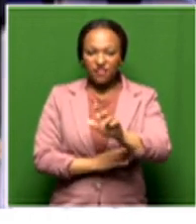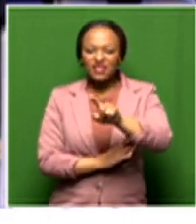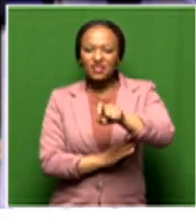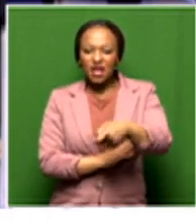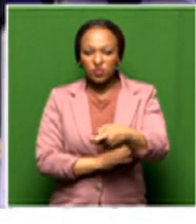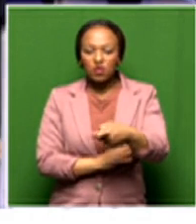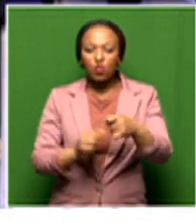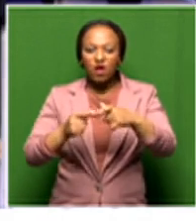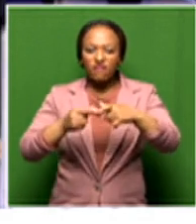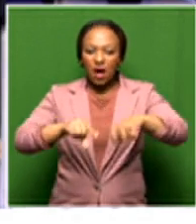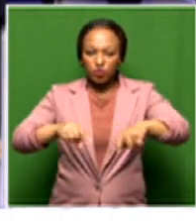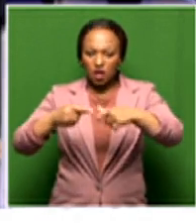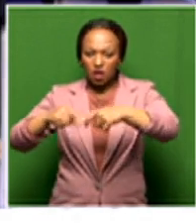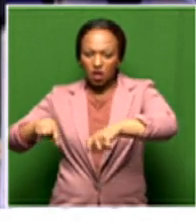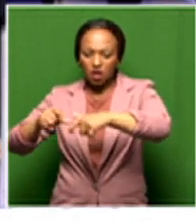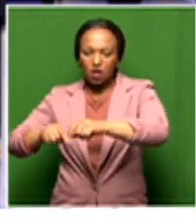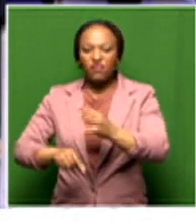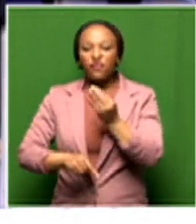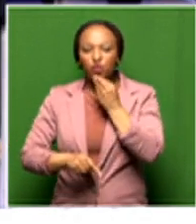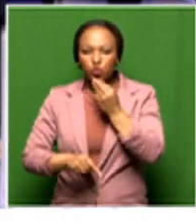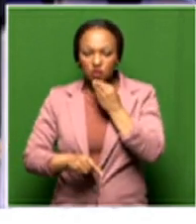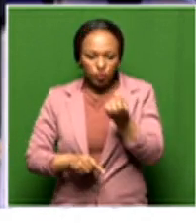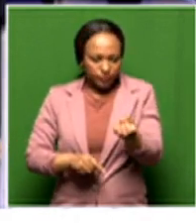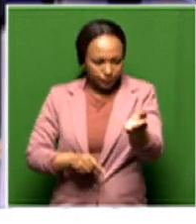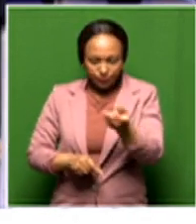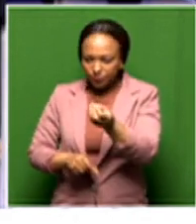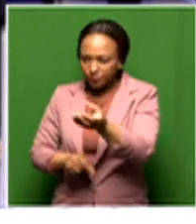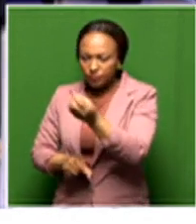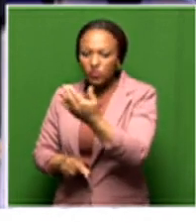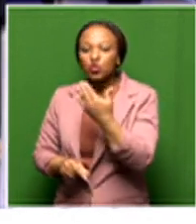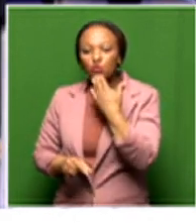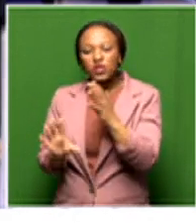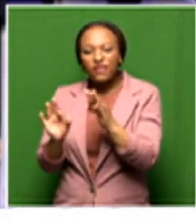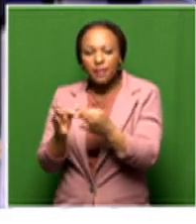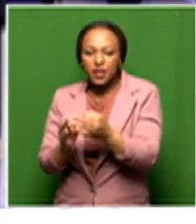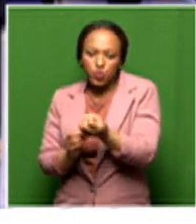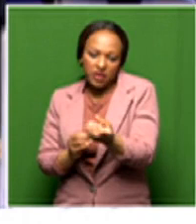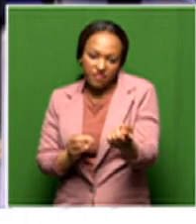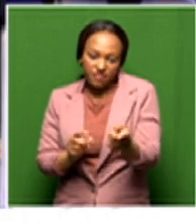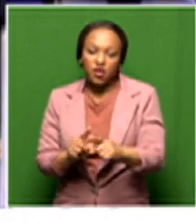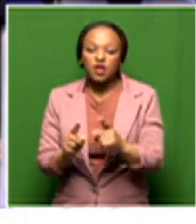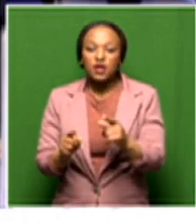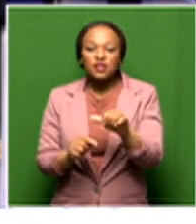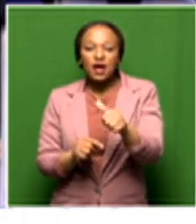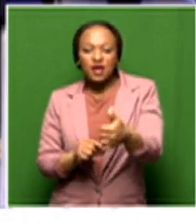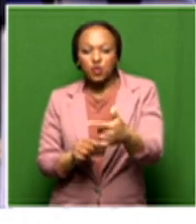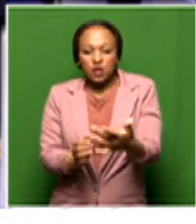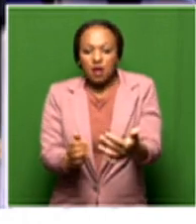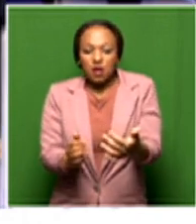135,000 vouchers, food vouchers, again, to families. And the next area, again, through